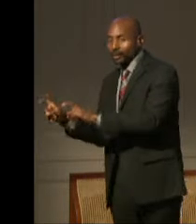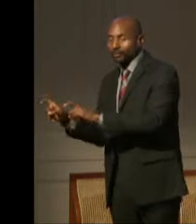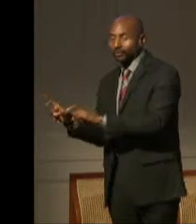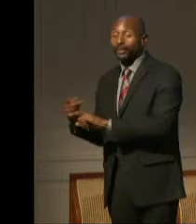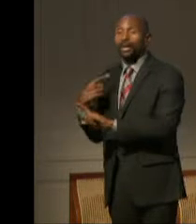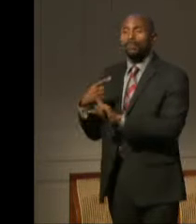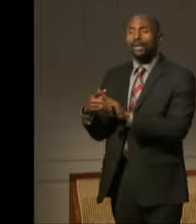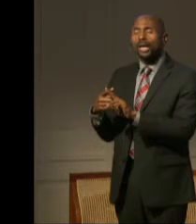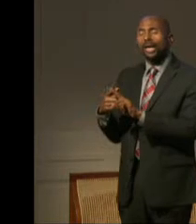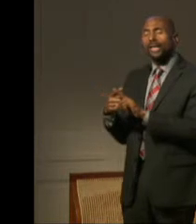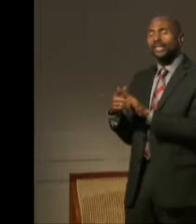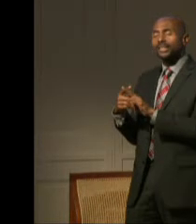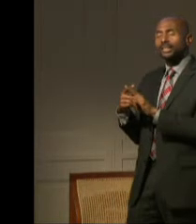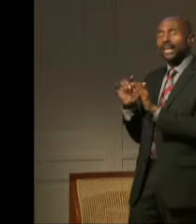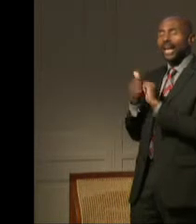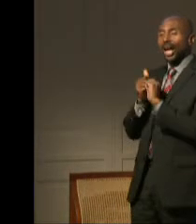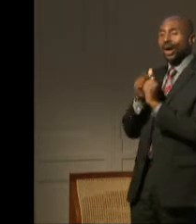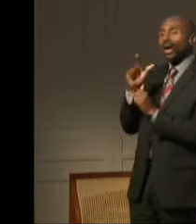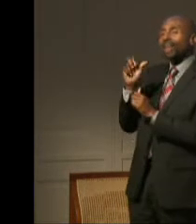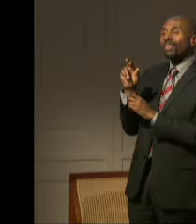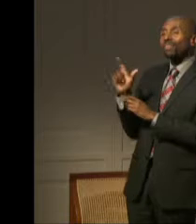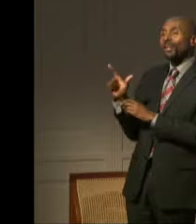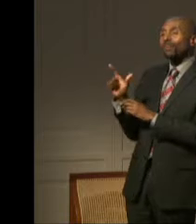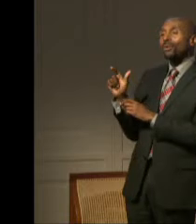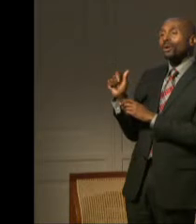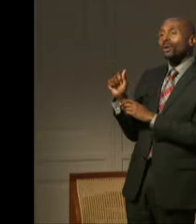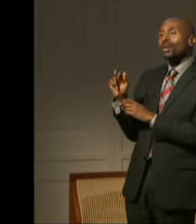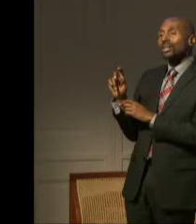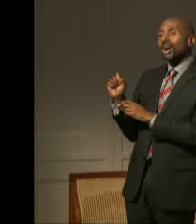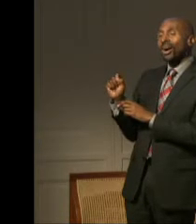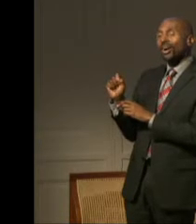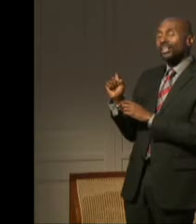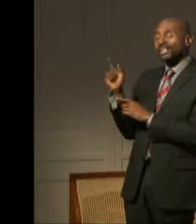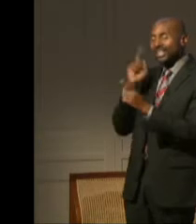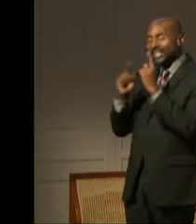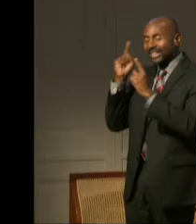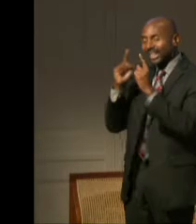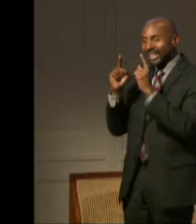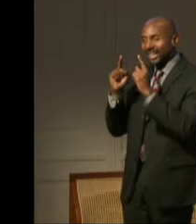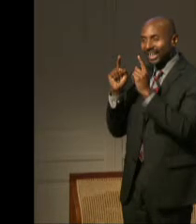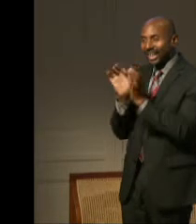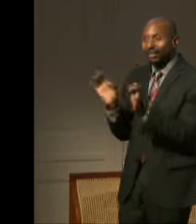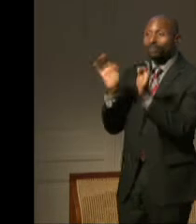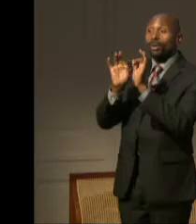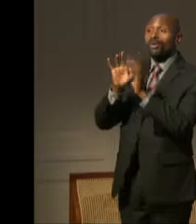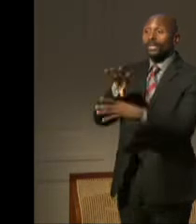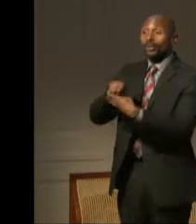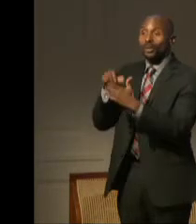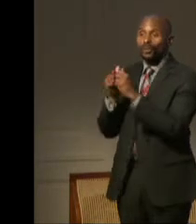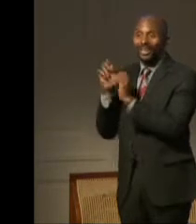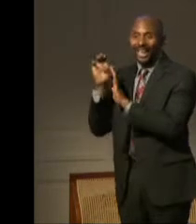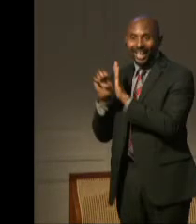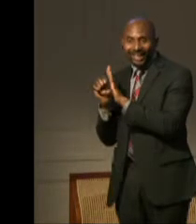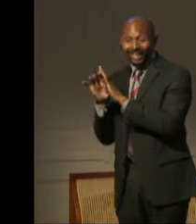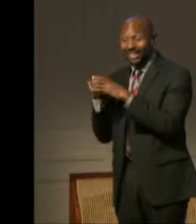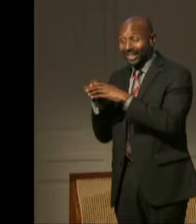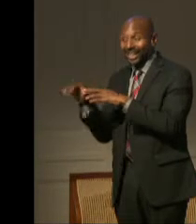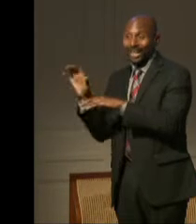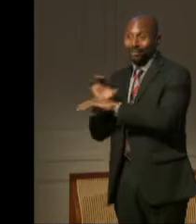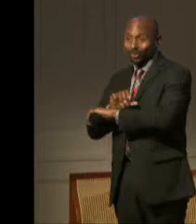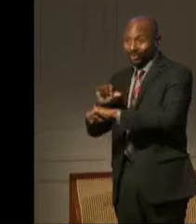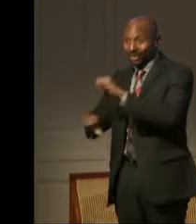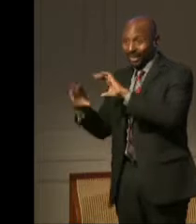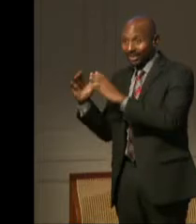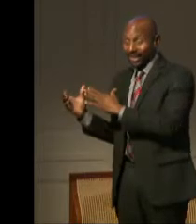liberal arts thinking and ethics within that computer science class. And so by partnering with the museum, he was able